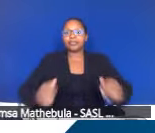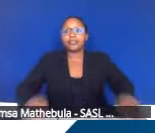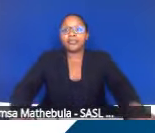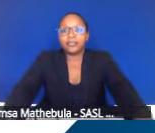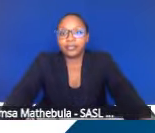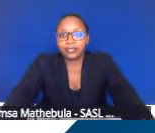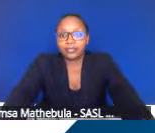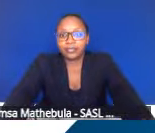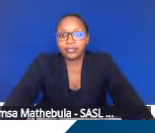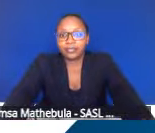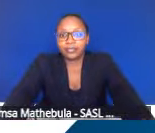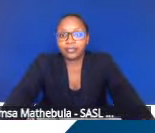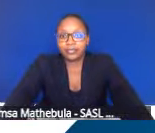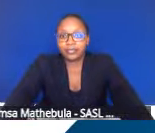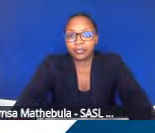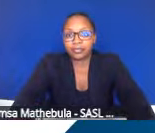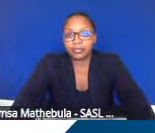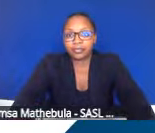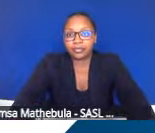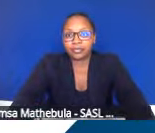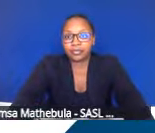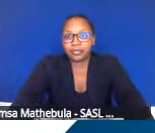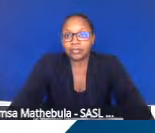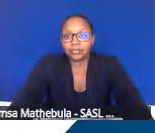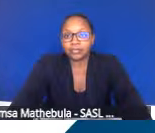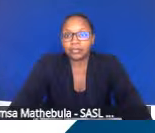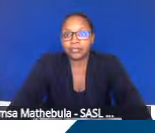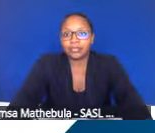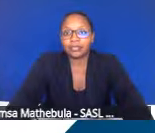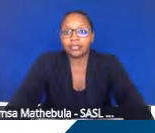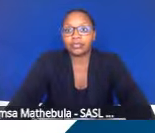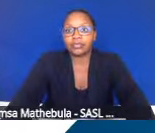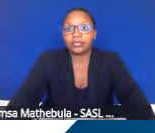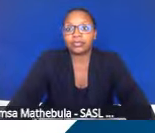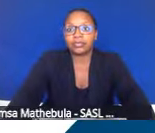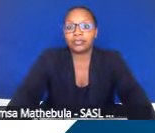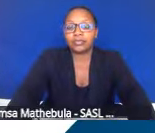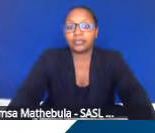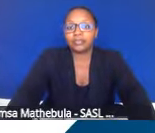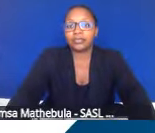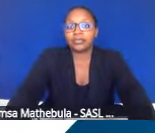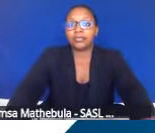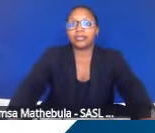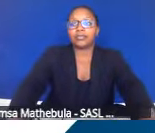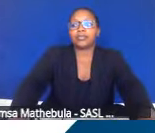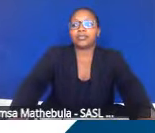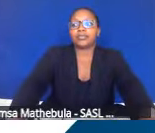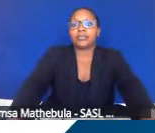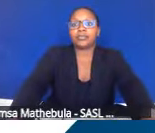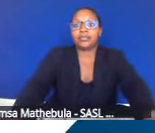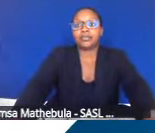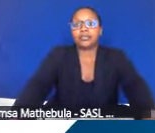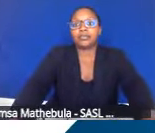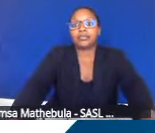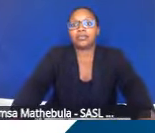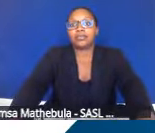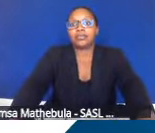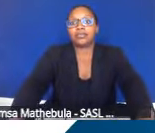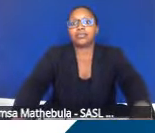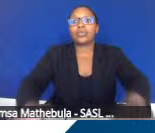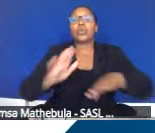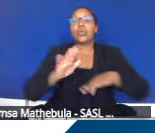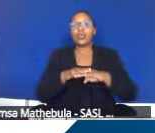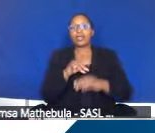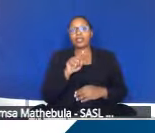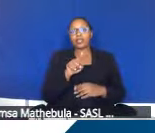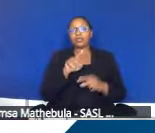on the IT or DD, you will find what we call diagnostic